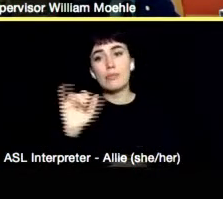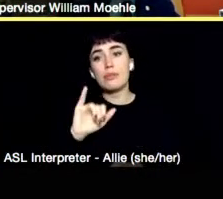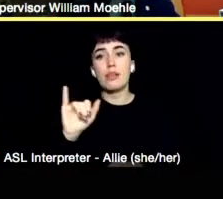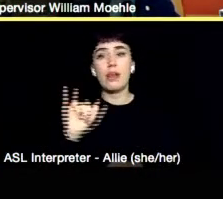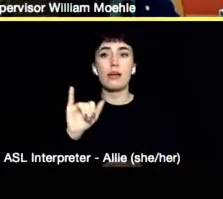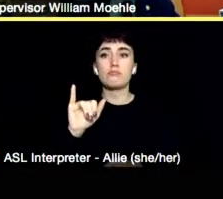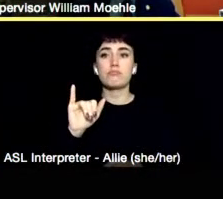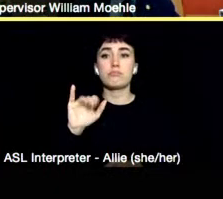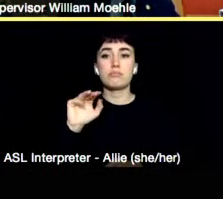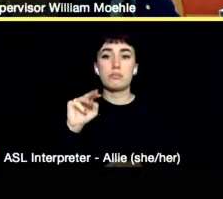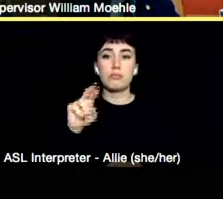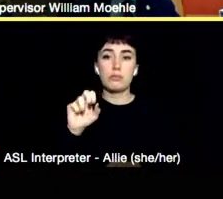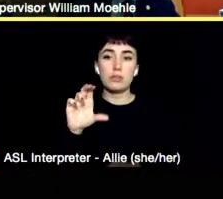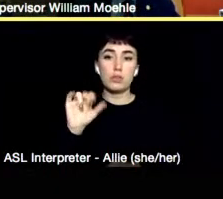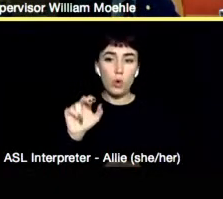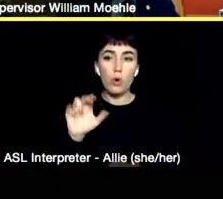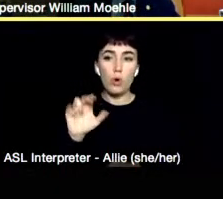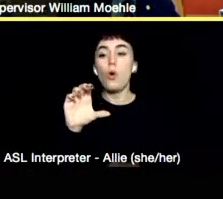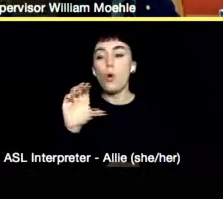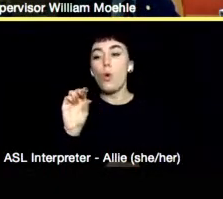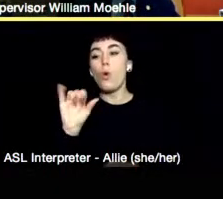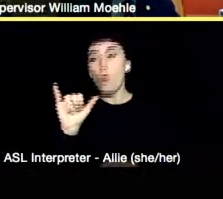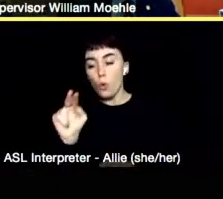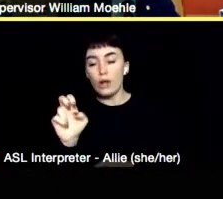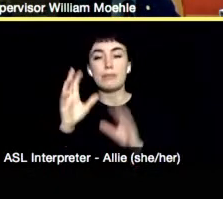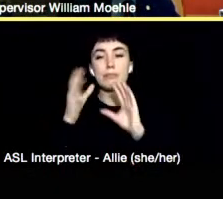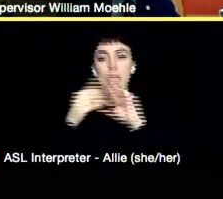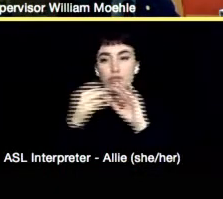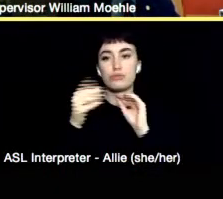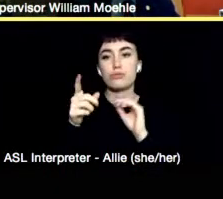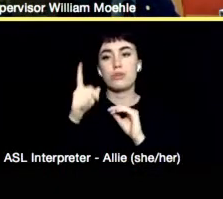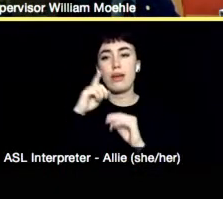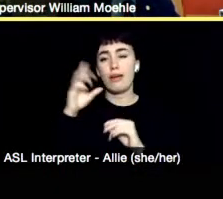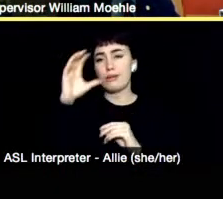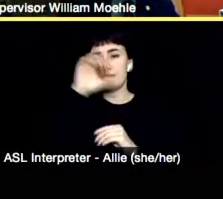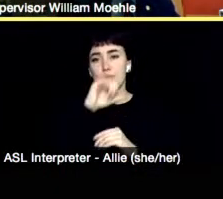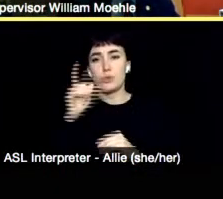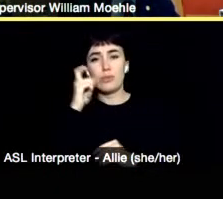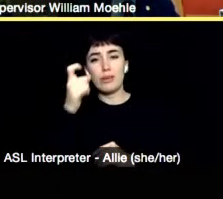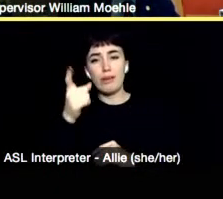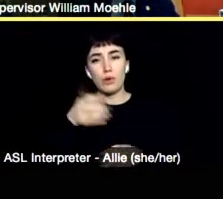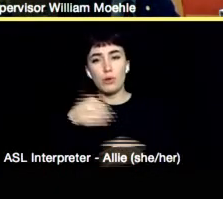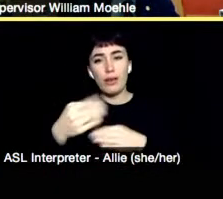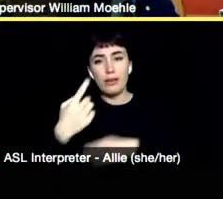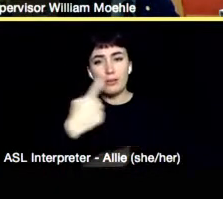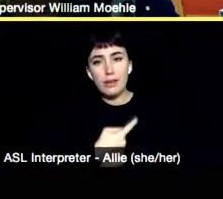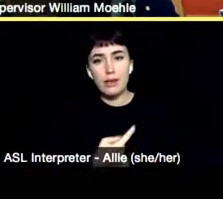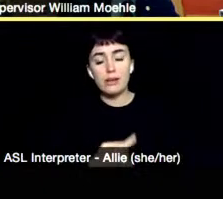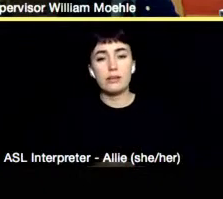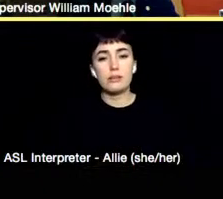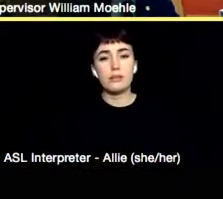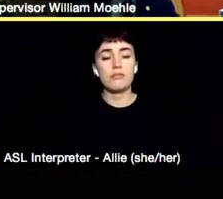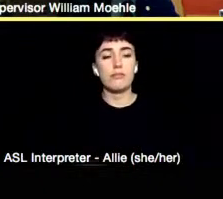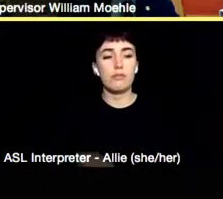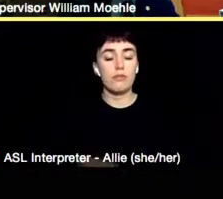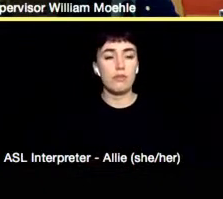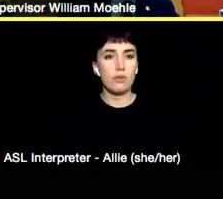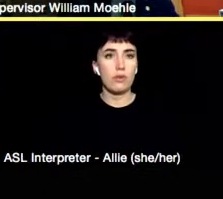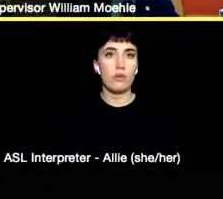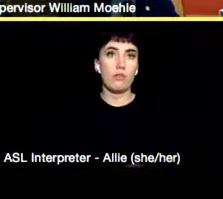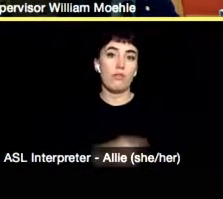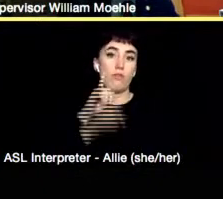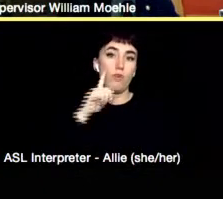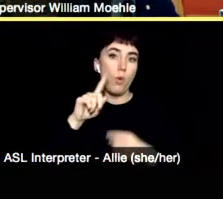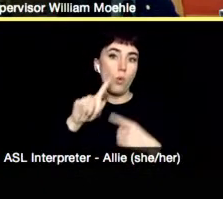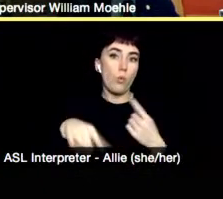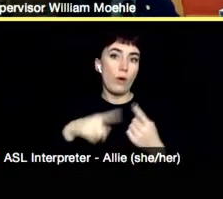Coyne mentioned, and I assume they've given you an end date on when